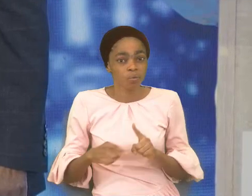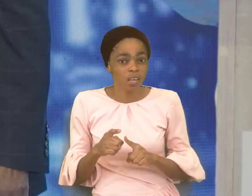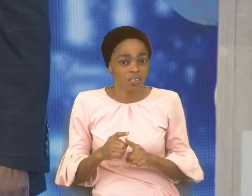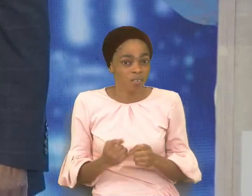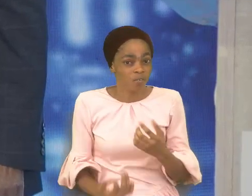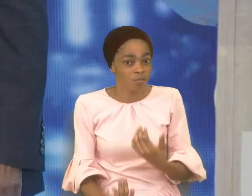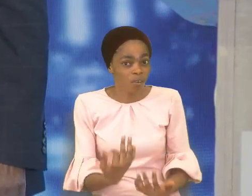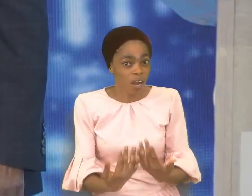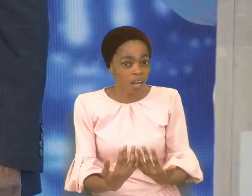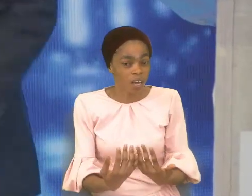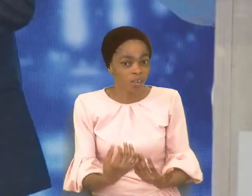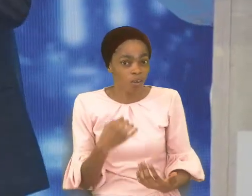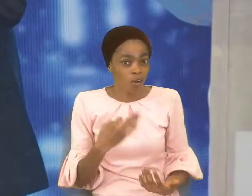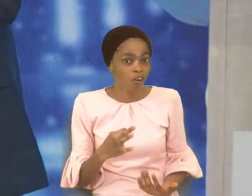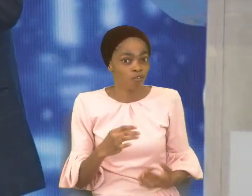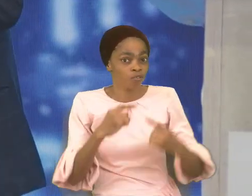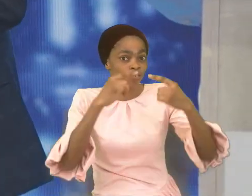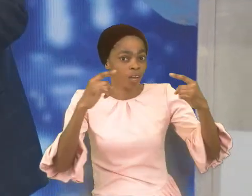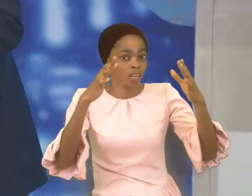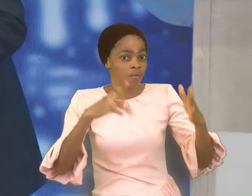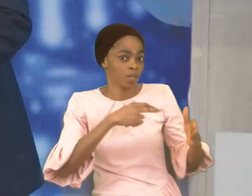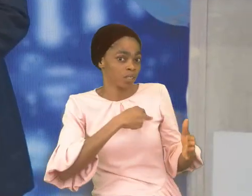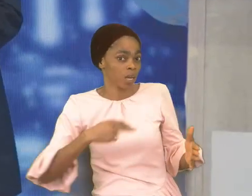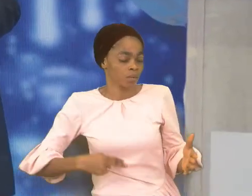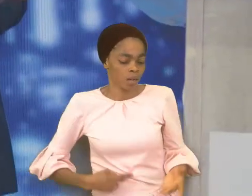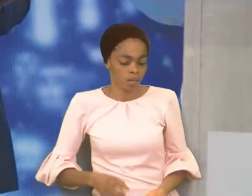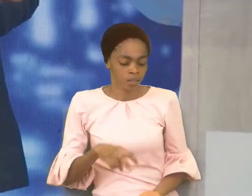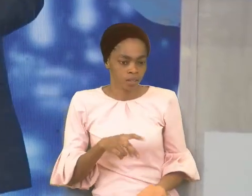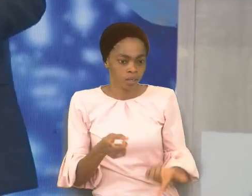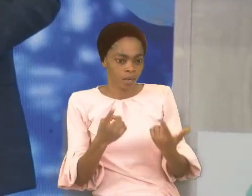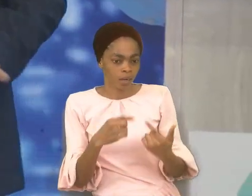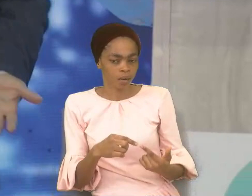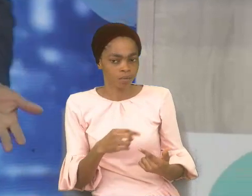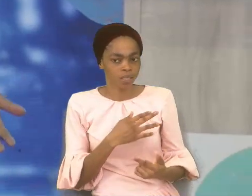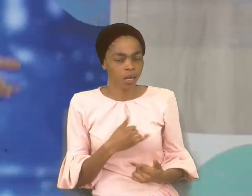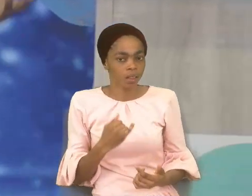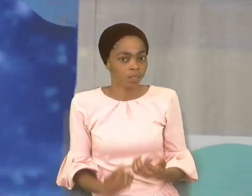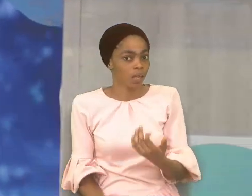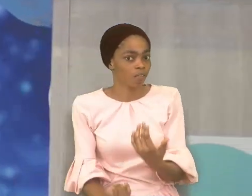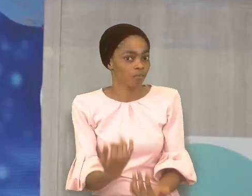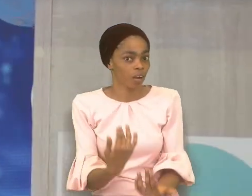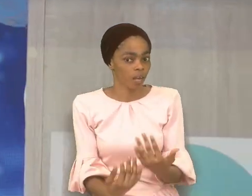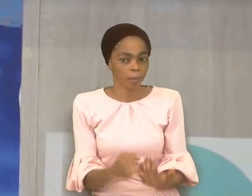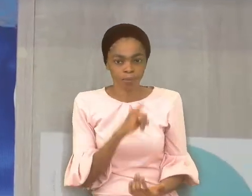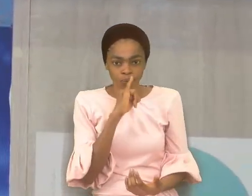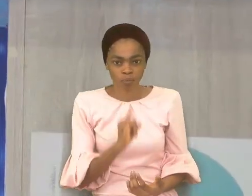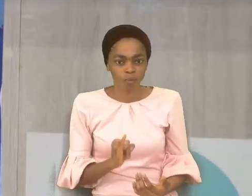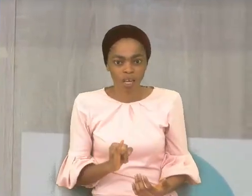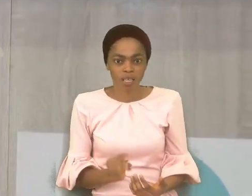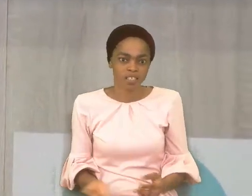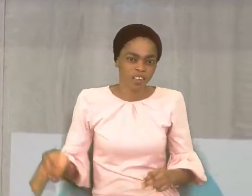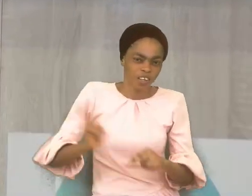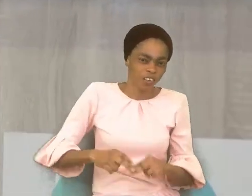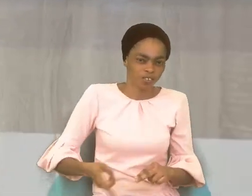them, and the fire is heated 7 times over, although they have read the Bible over